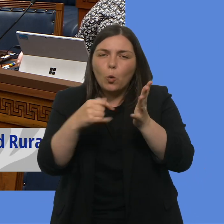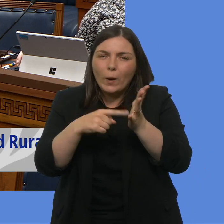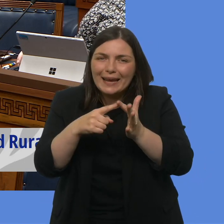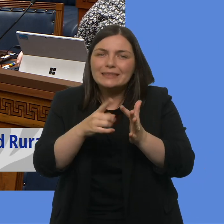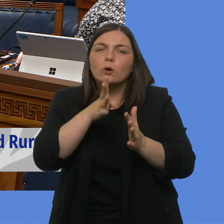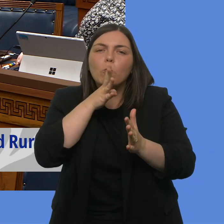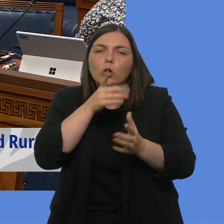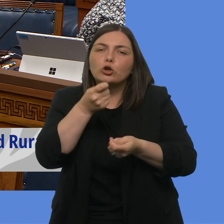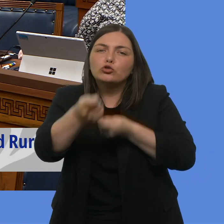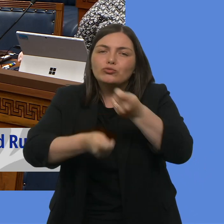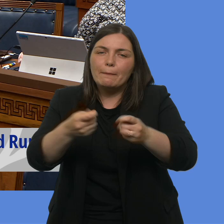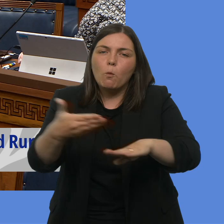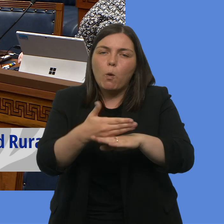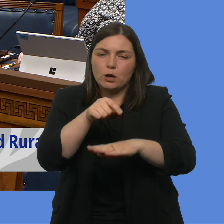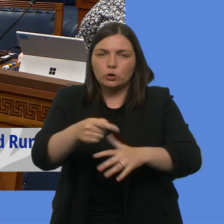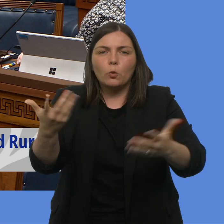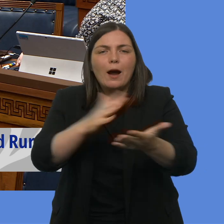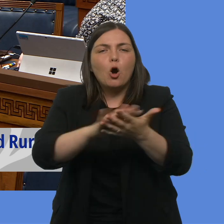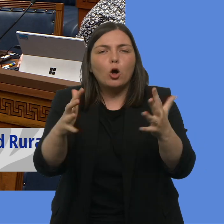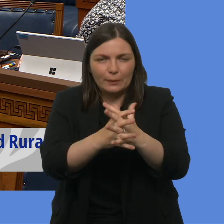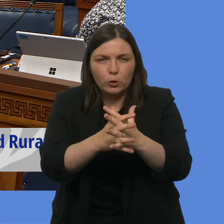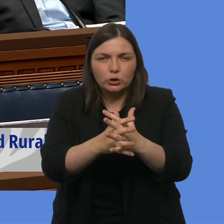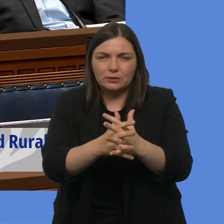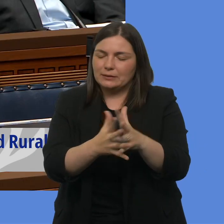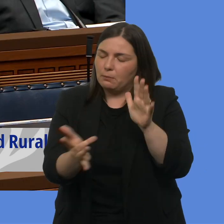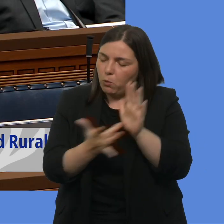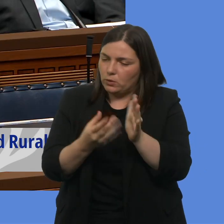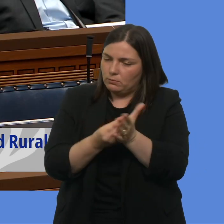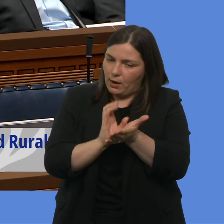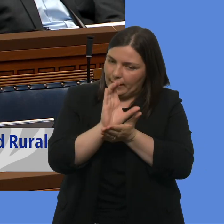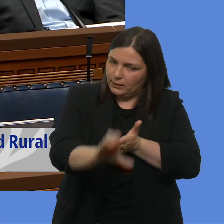in terms of Belfast Lough, and it's critical that we invest in wastewater infrastructure.